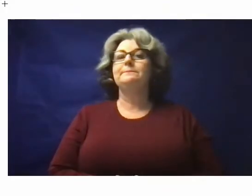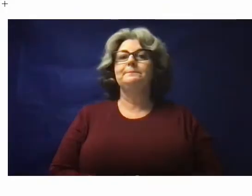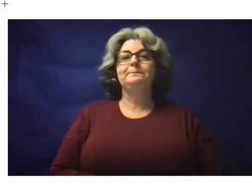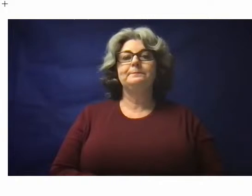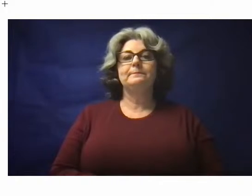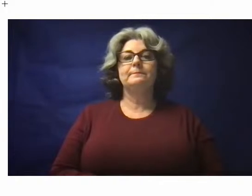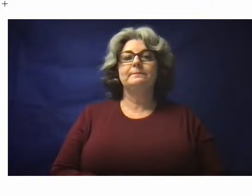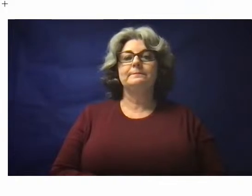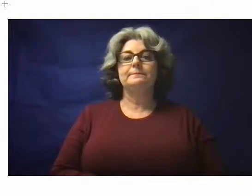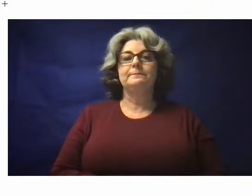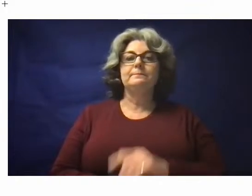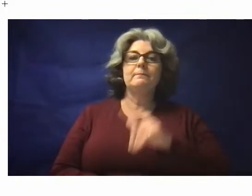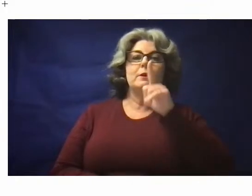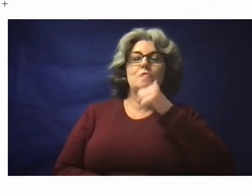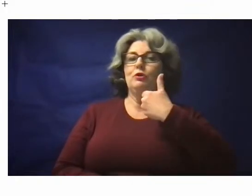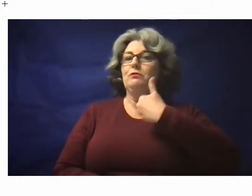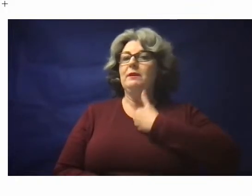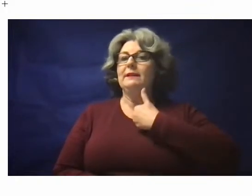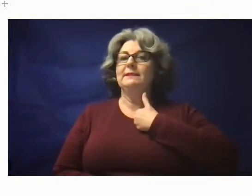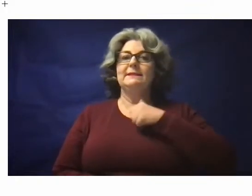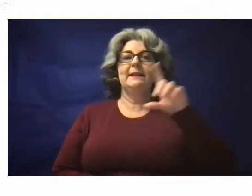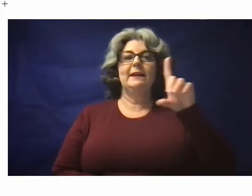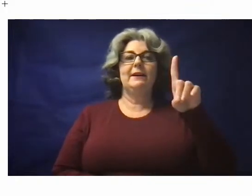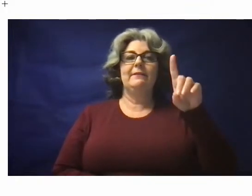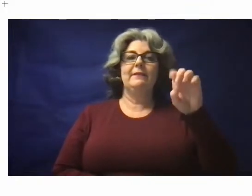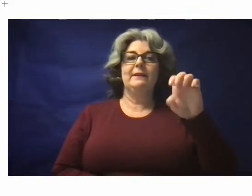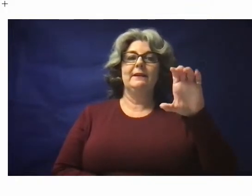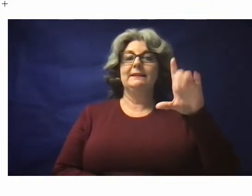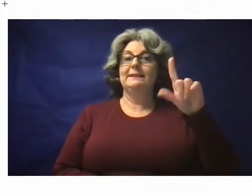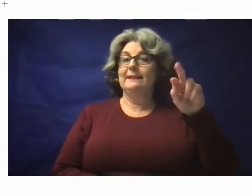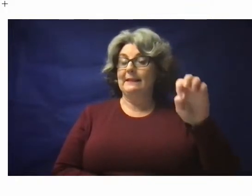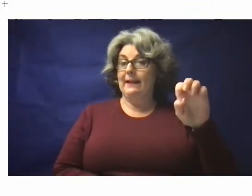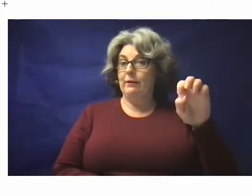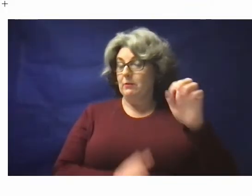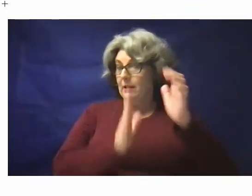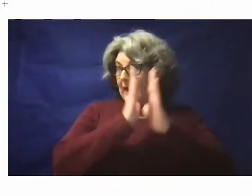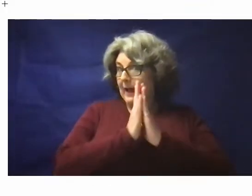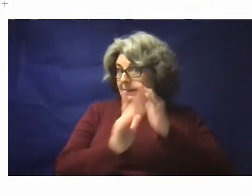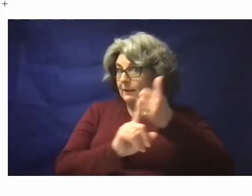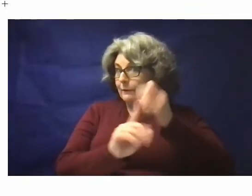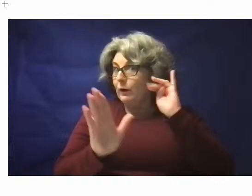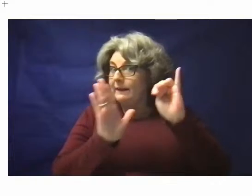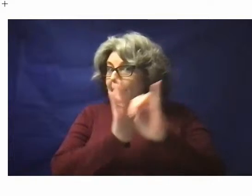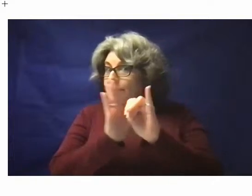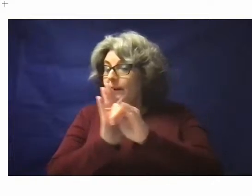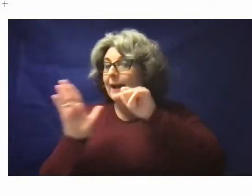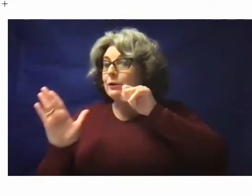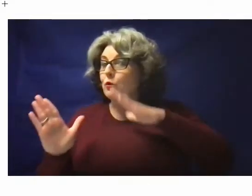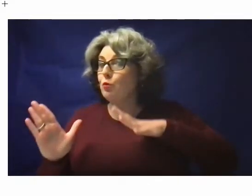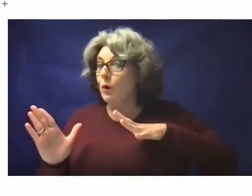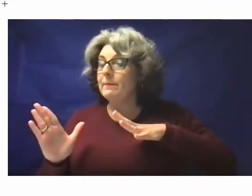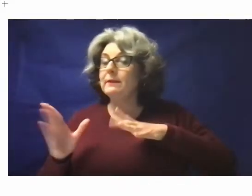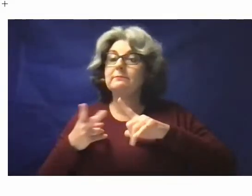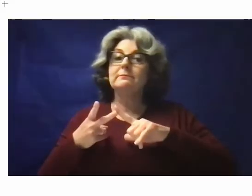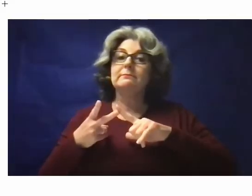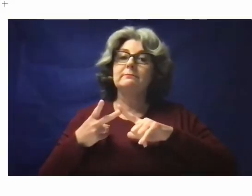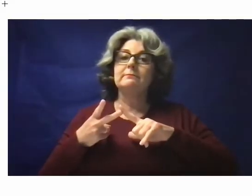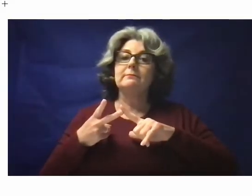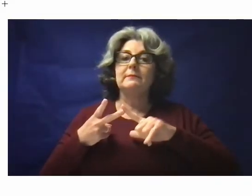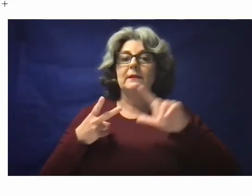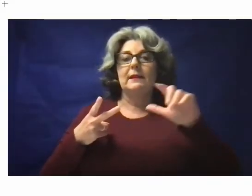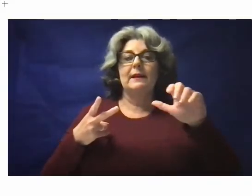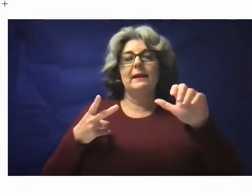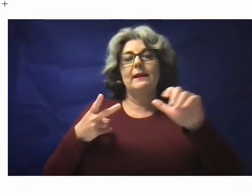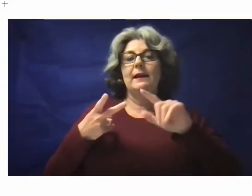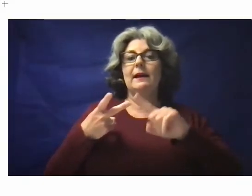So who can self-declare? When applying, you will be asked to indicate if you identify as a woman, an Aboriginal person, and